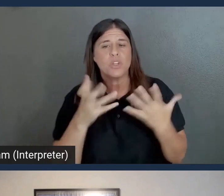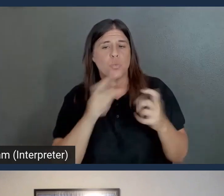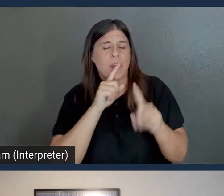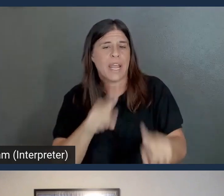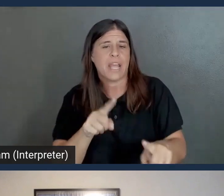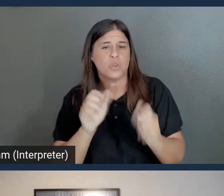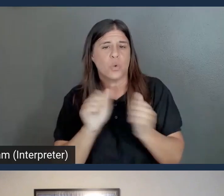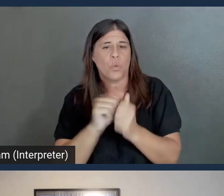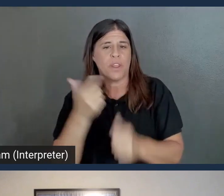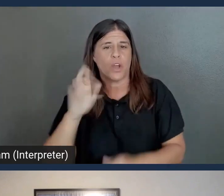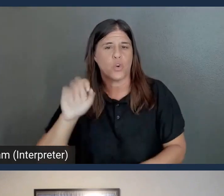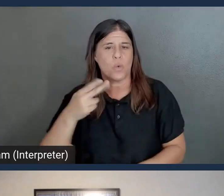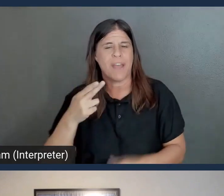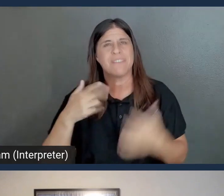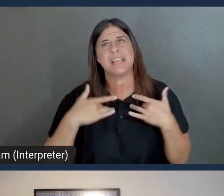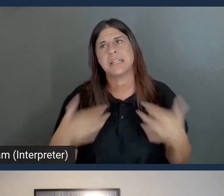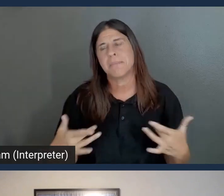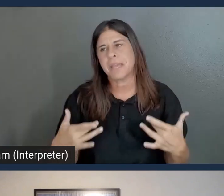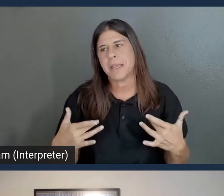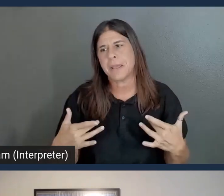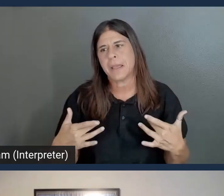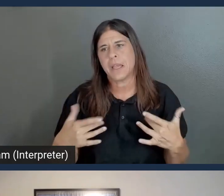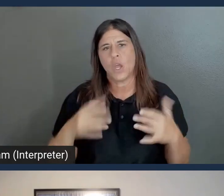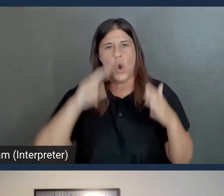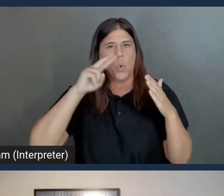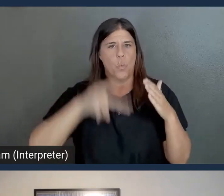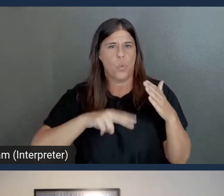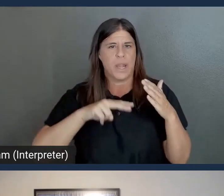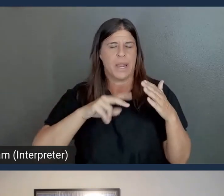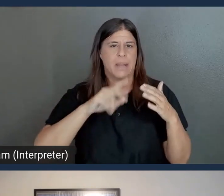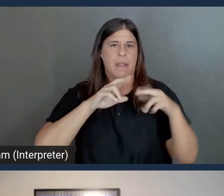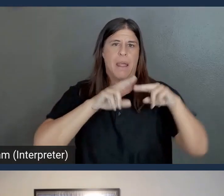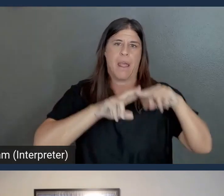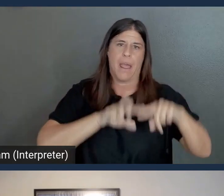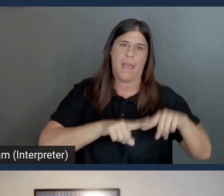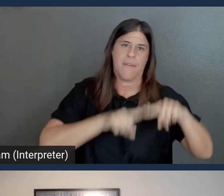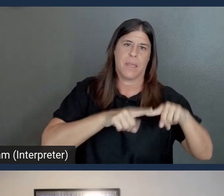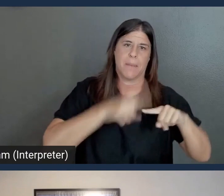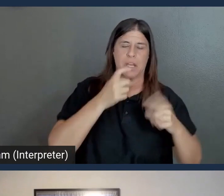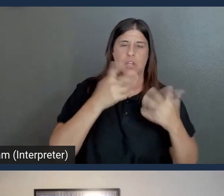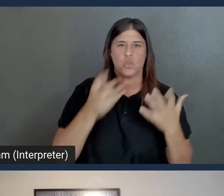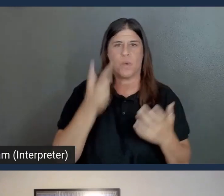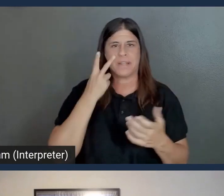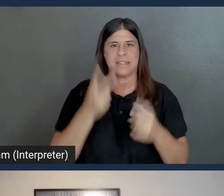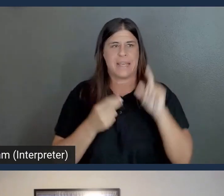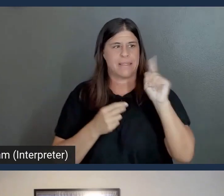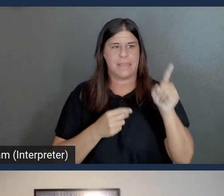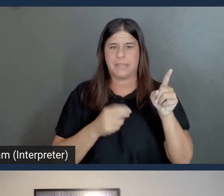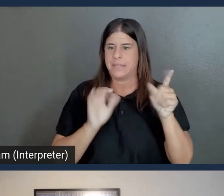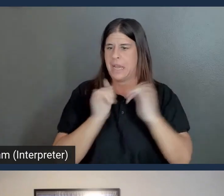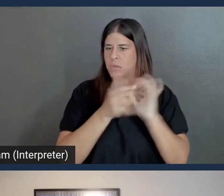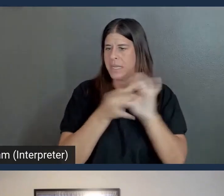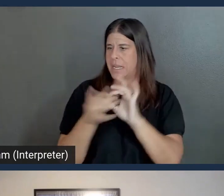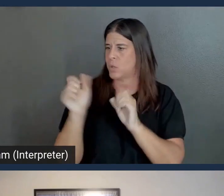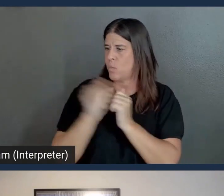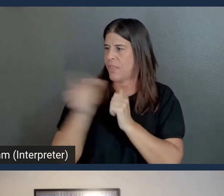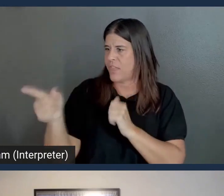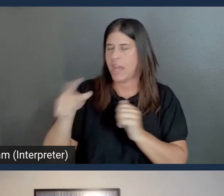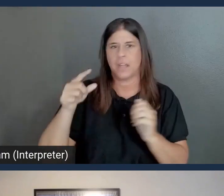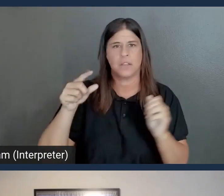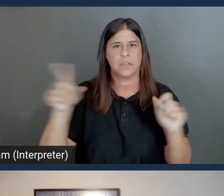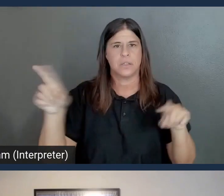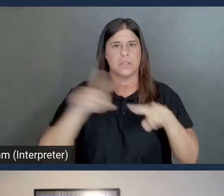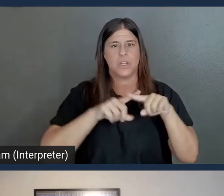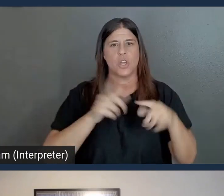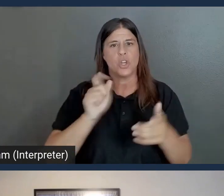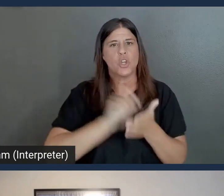be very read heavy, because let's be honest, you want to read the connections between things. You're going to write